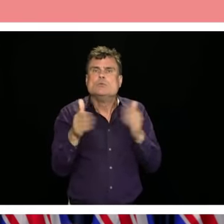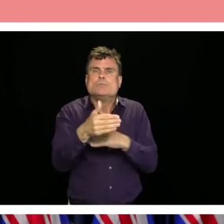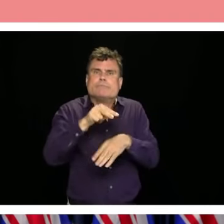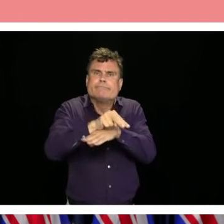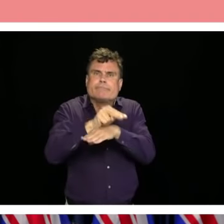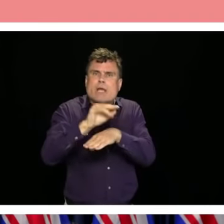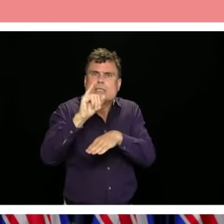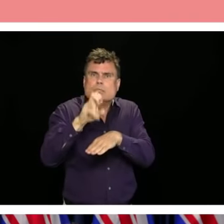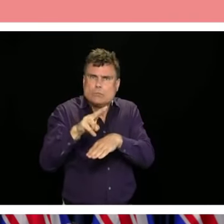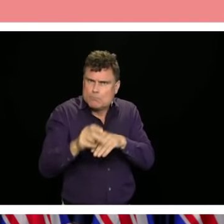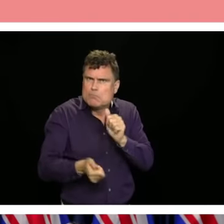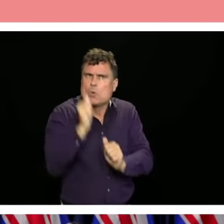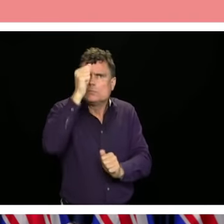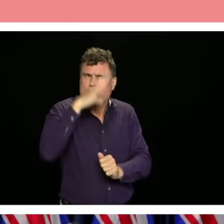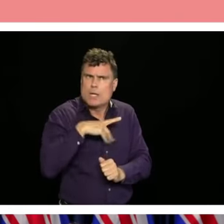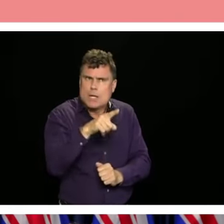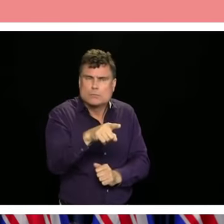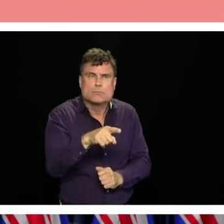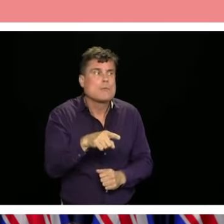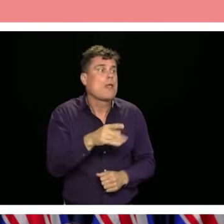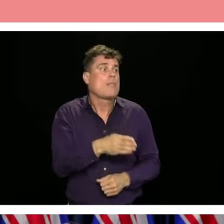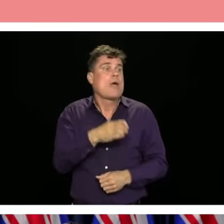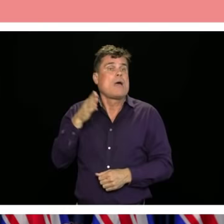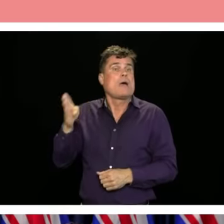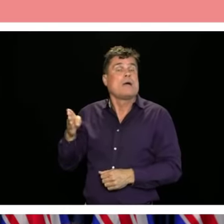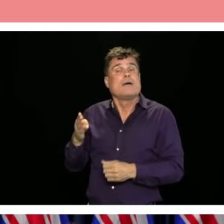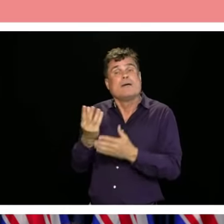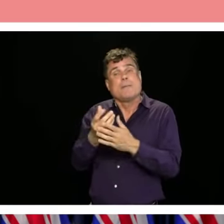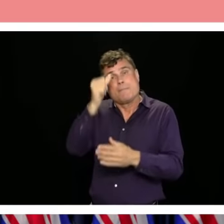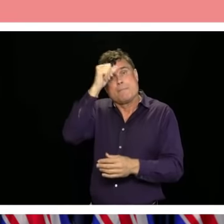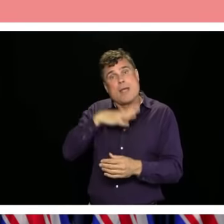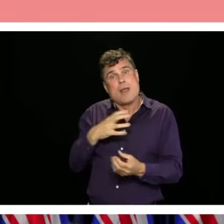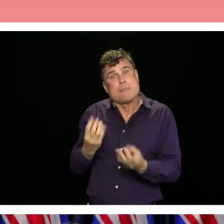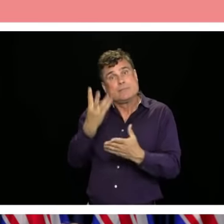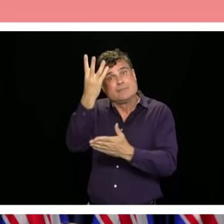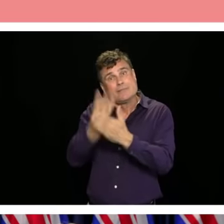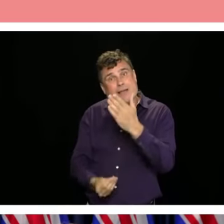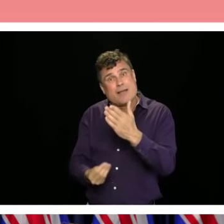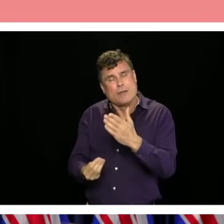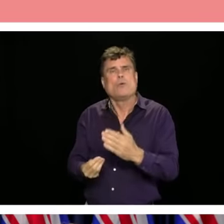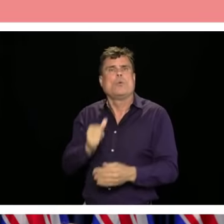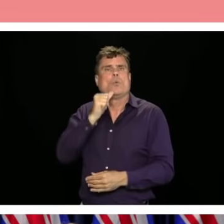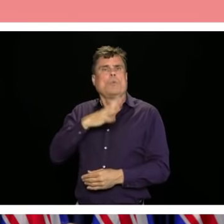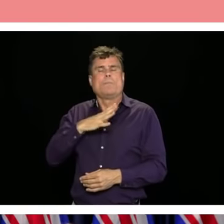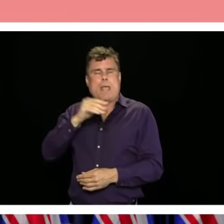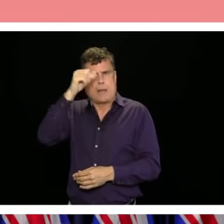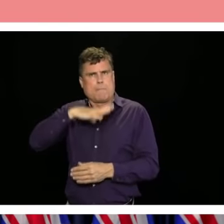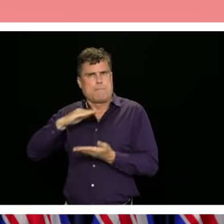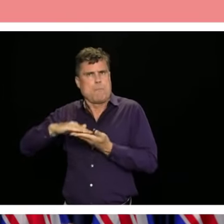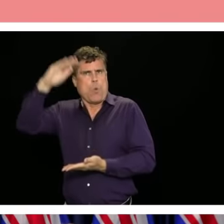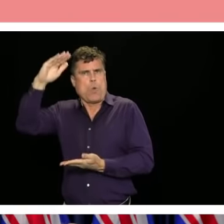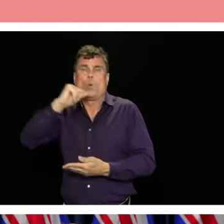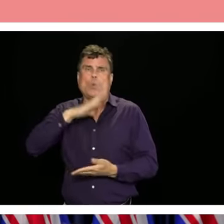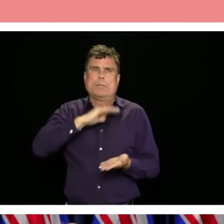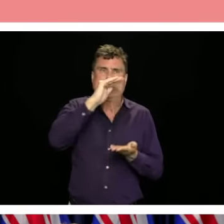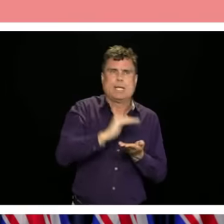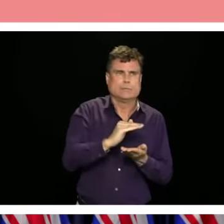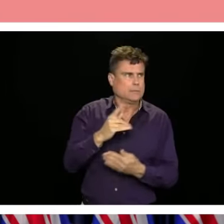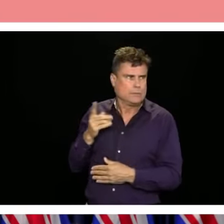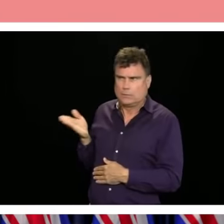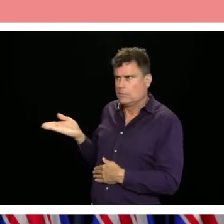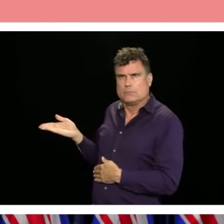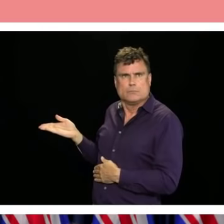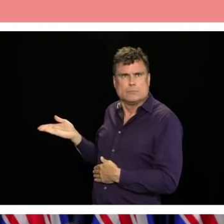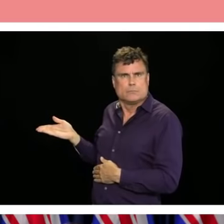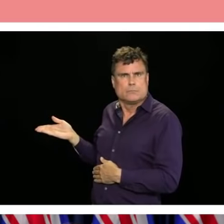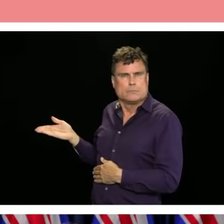men compared to women. And this is something that we've seen in many other countries, and we've talked about the biological reasons why